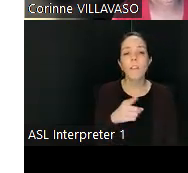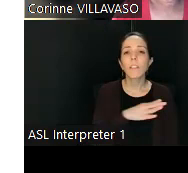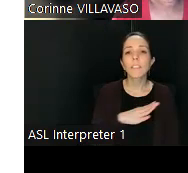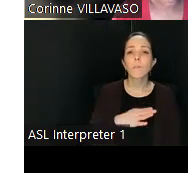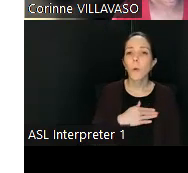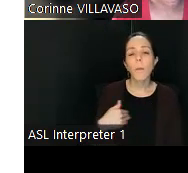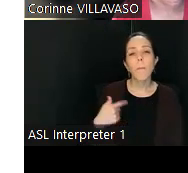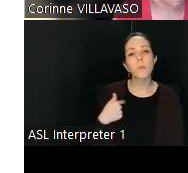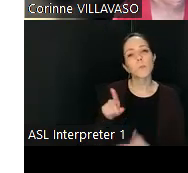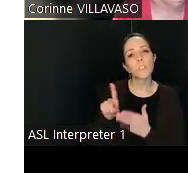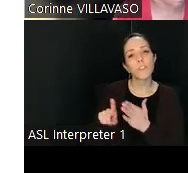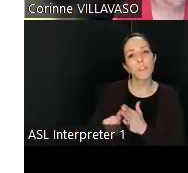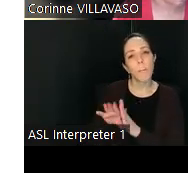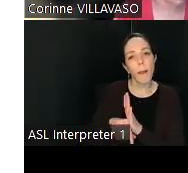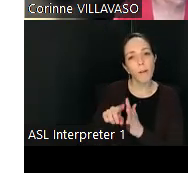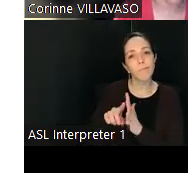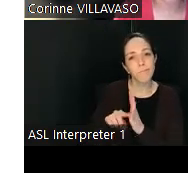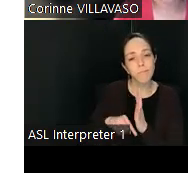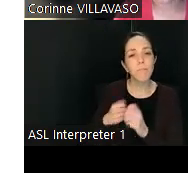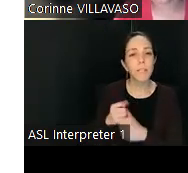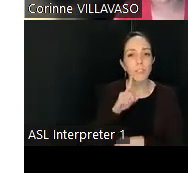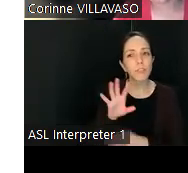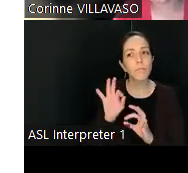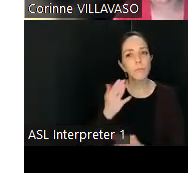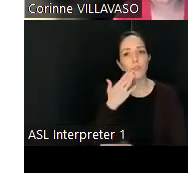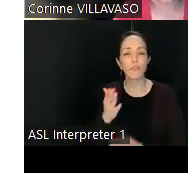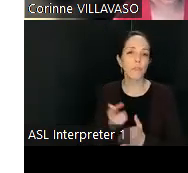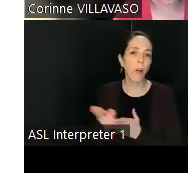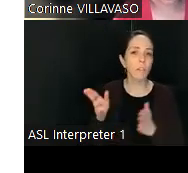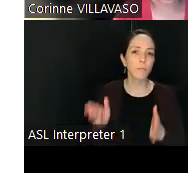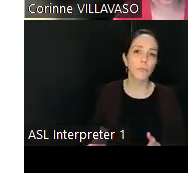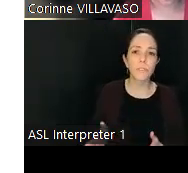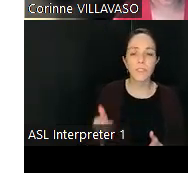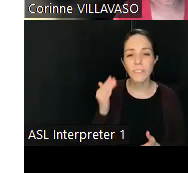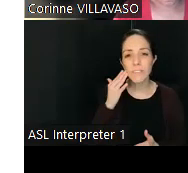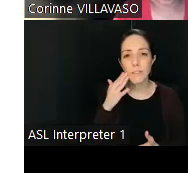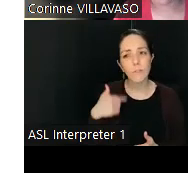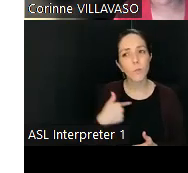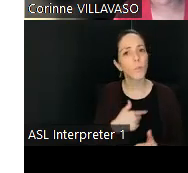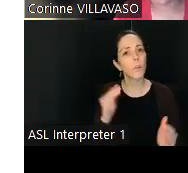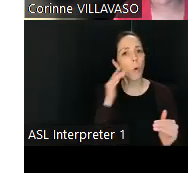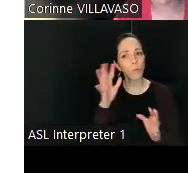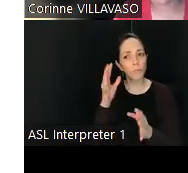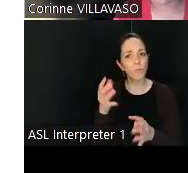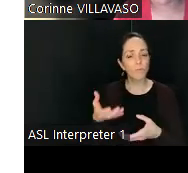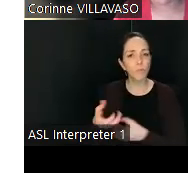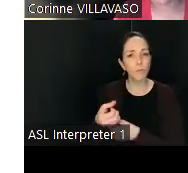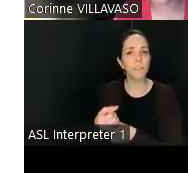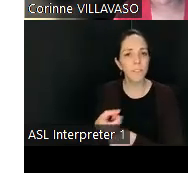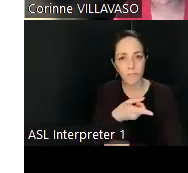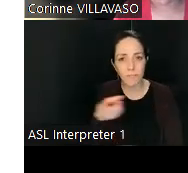too. I would hope that the decisions that they make and that we will entrust in them as a